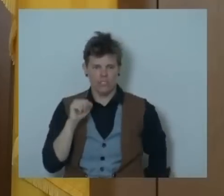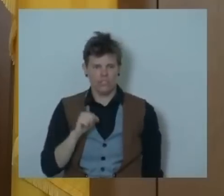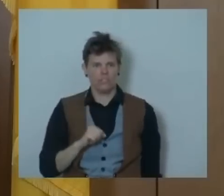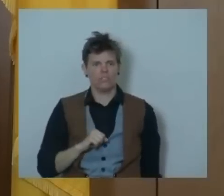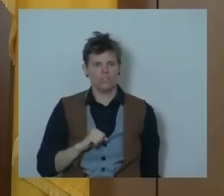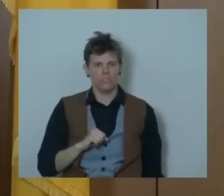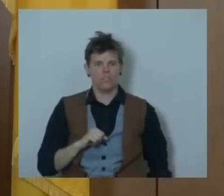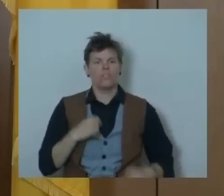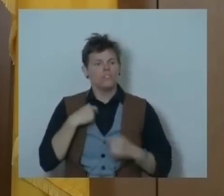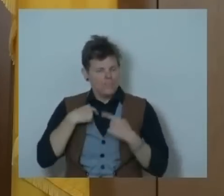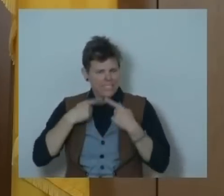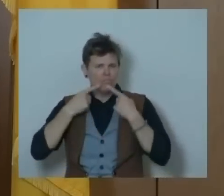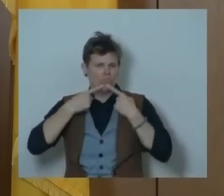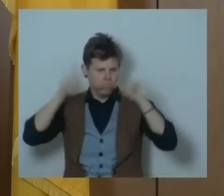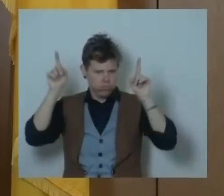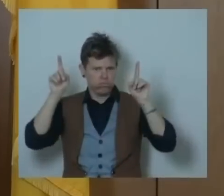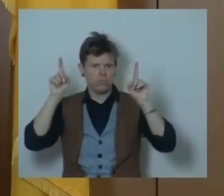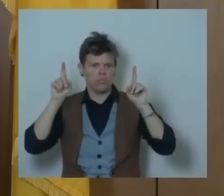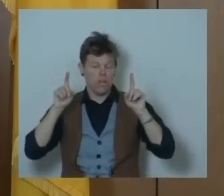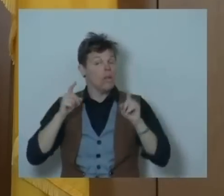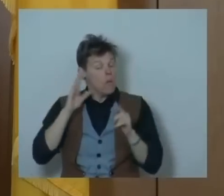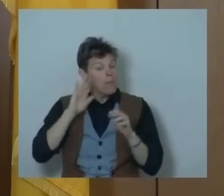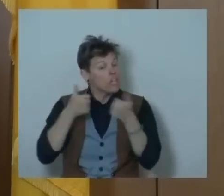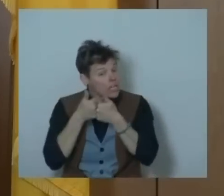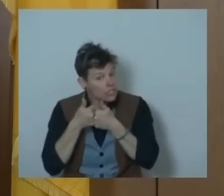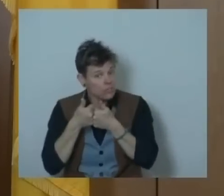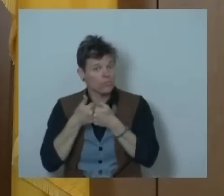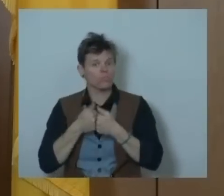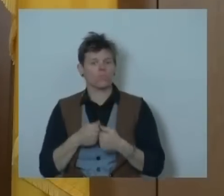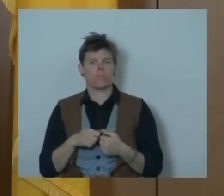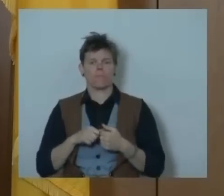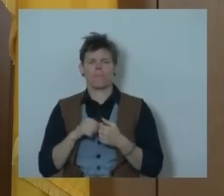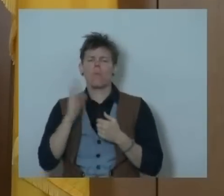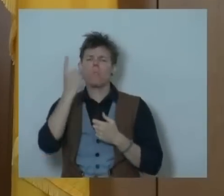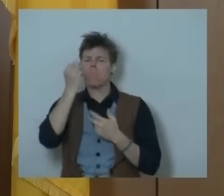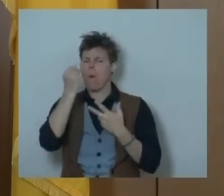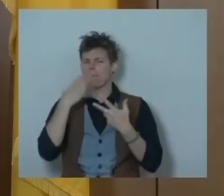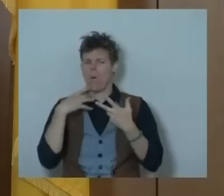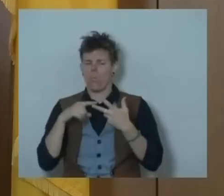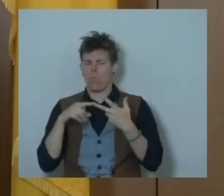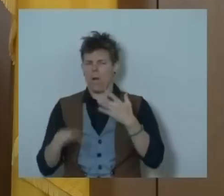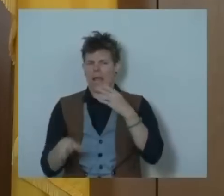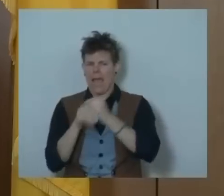will be a challenge. I got one more thing that you didn't ask about testing that I want New Mexicans to know. Look,